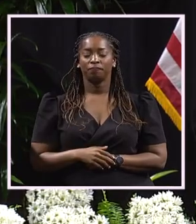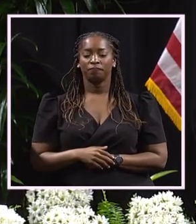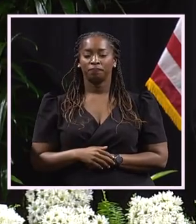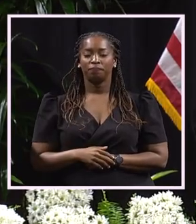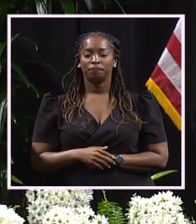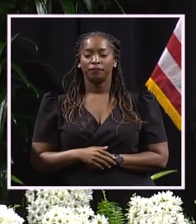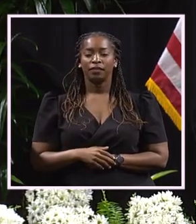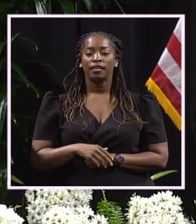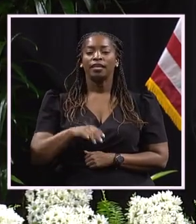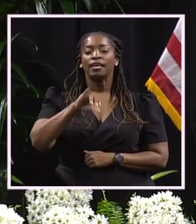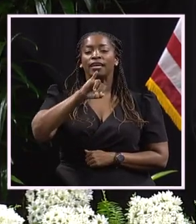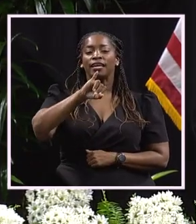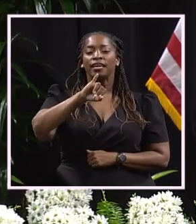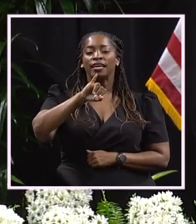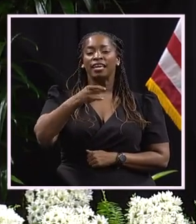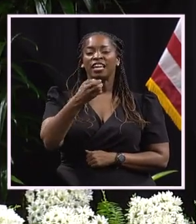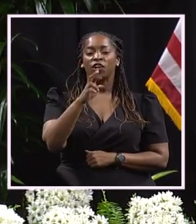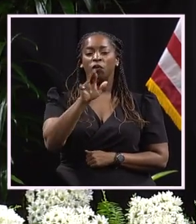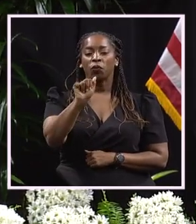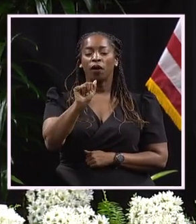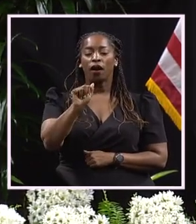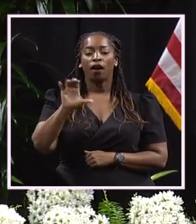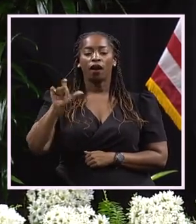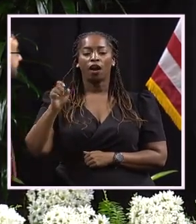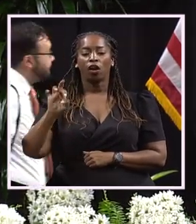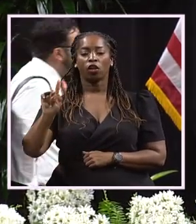Kira Clark.